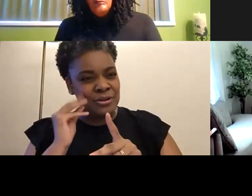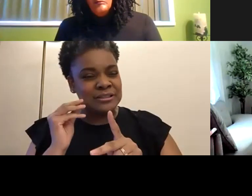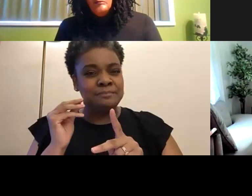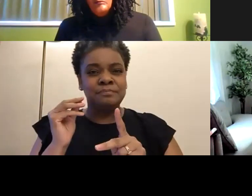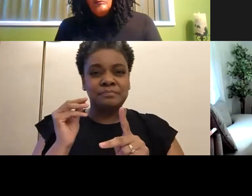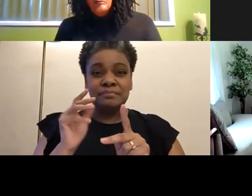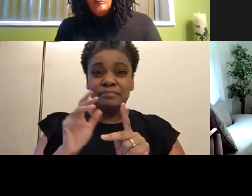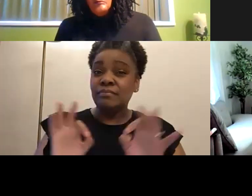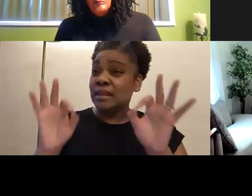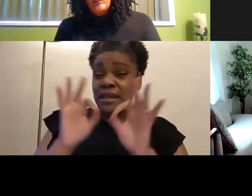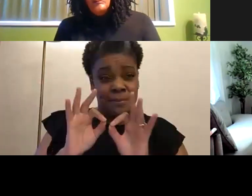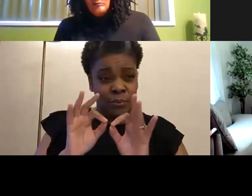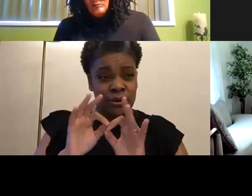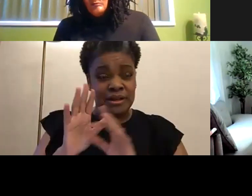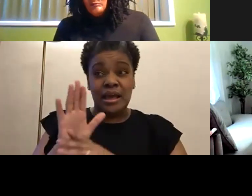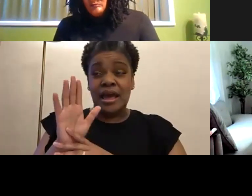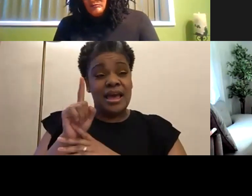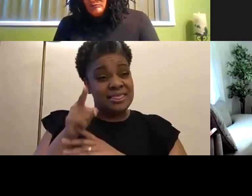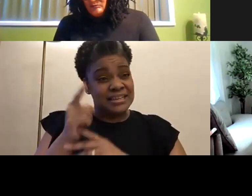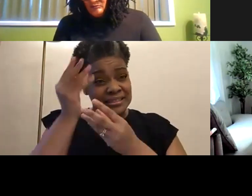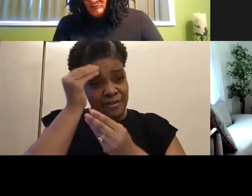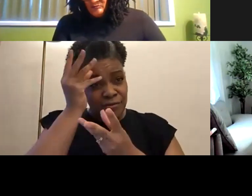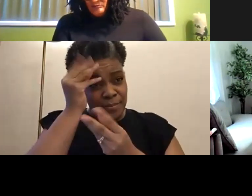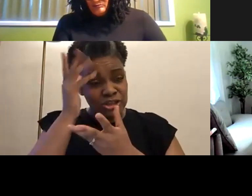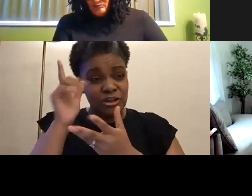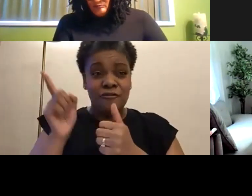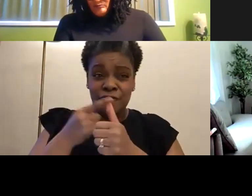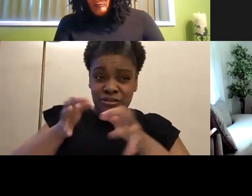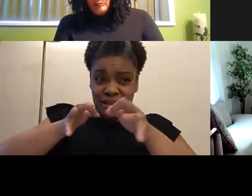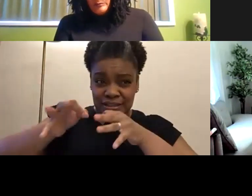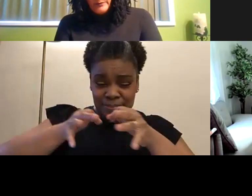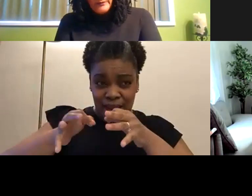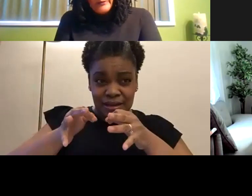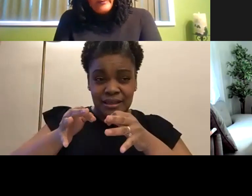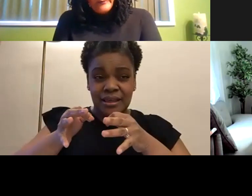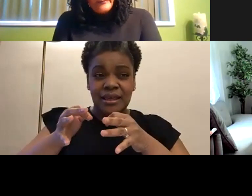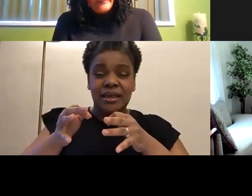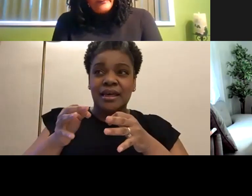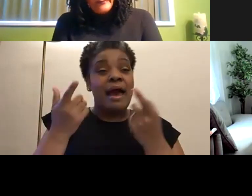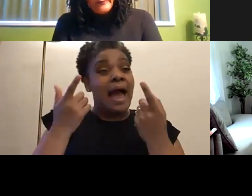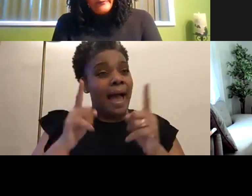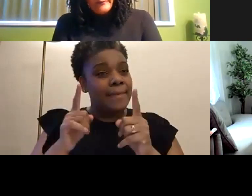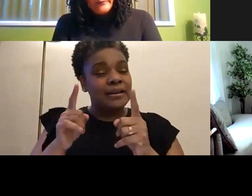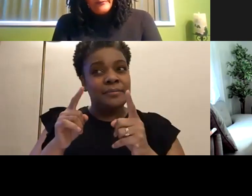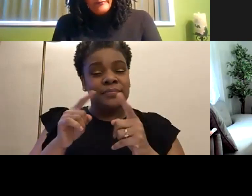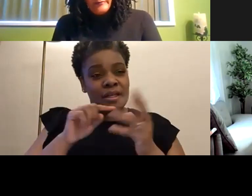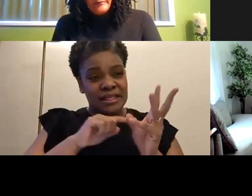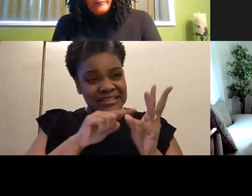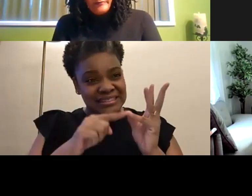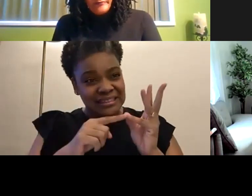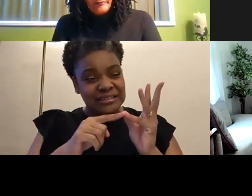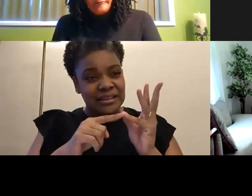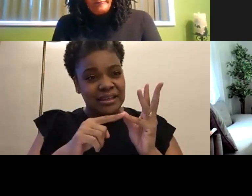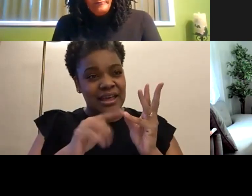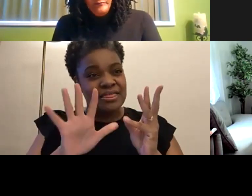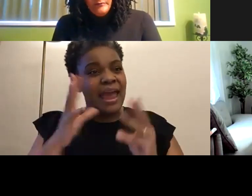this information some context. So these complications were clotting related. They all occurred